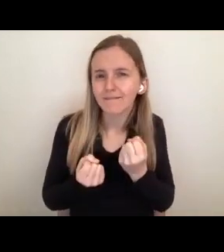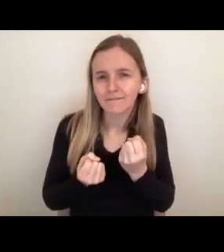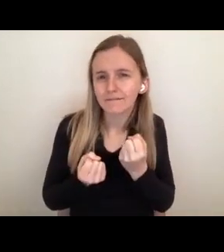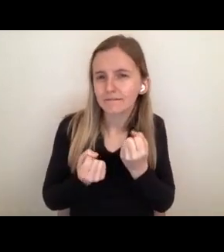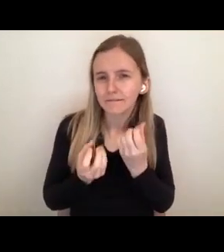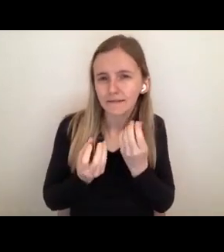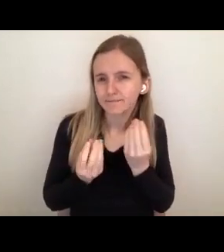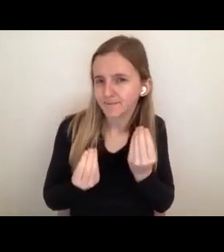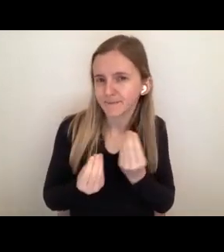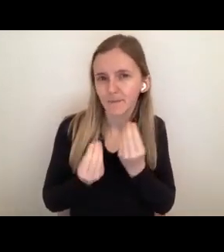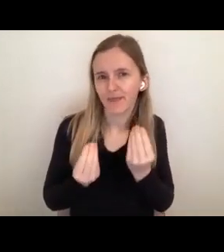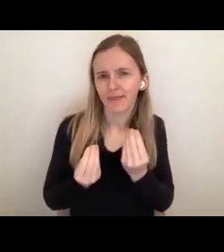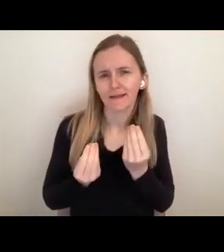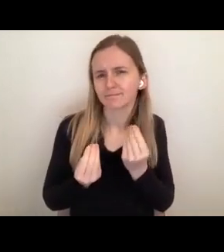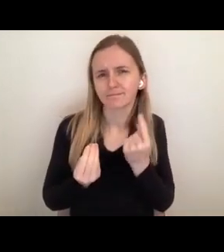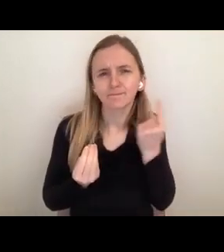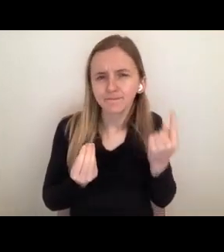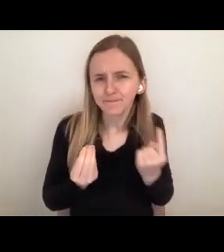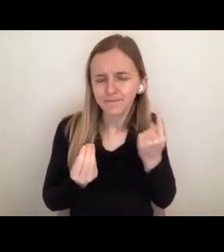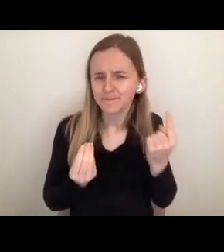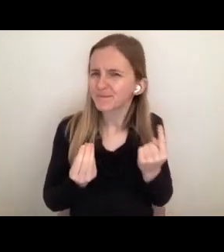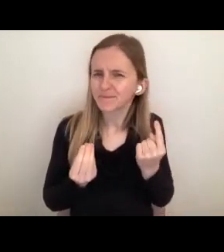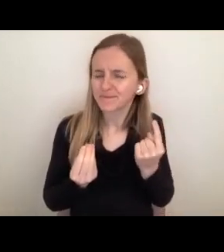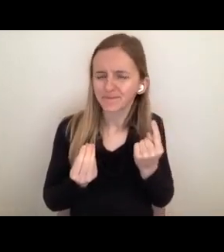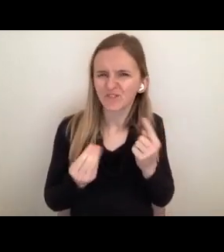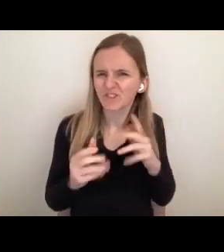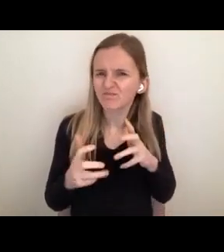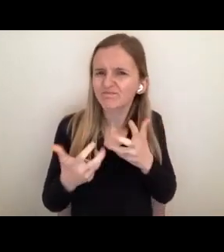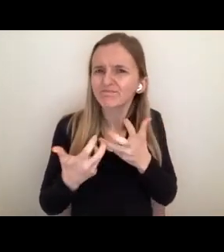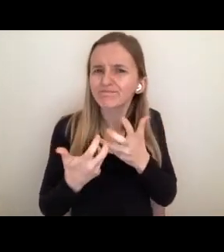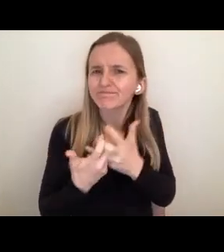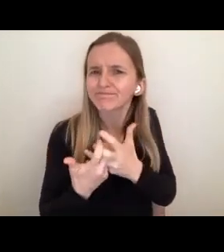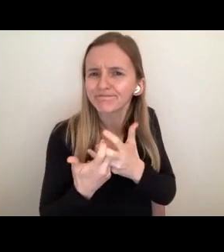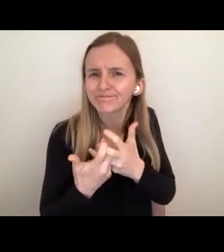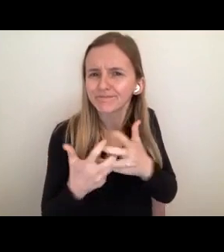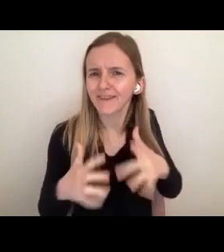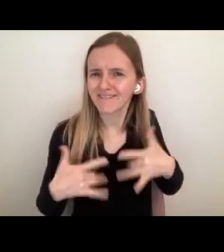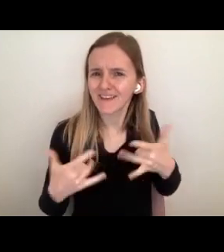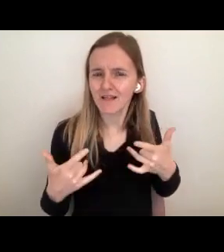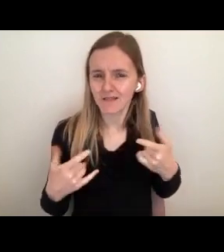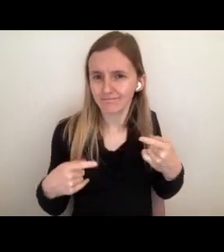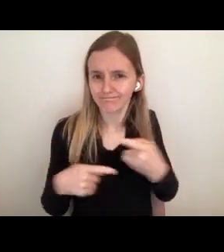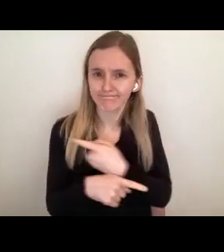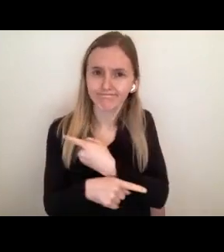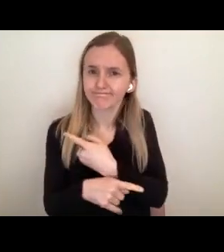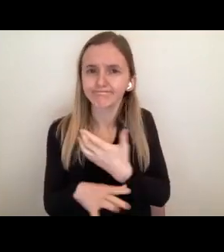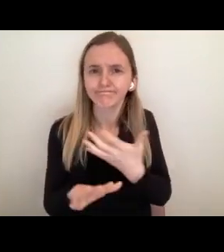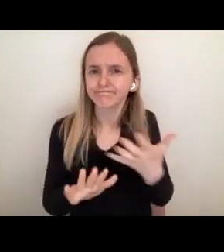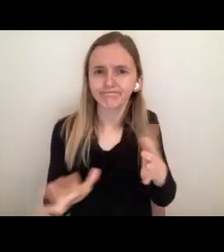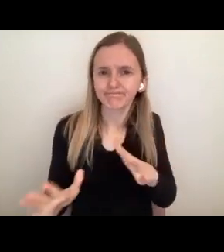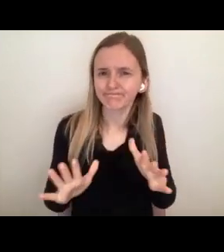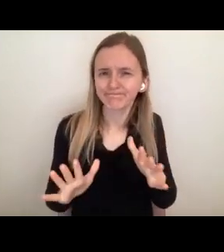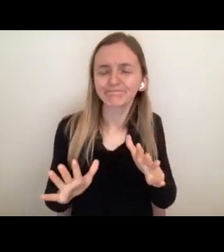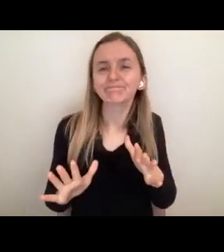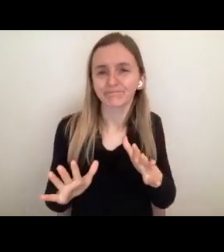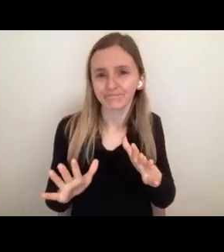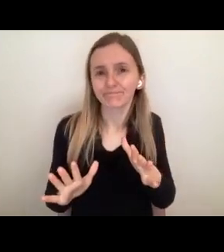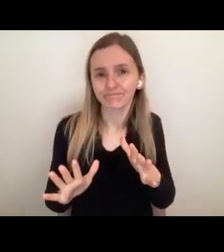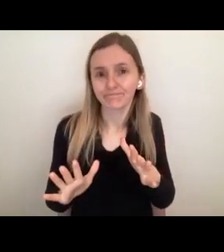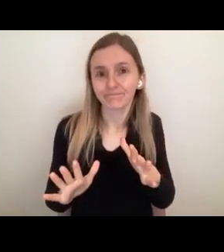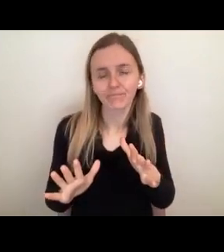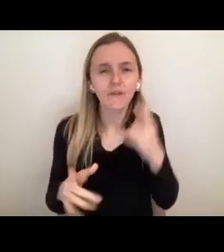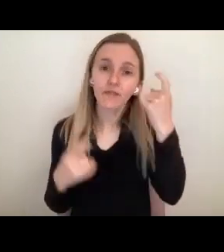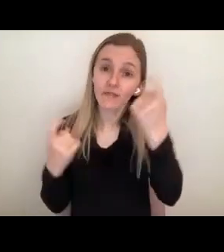not quite gelling with in the social space, in their social world. So I wonder what we can do